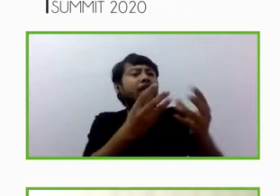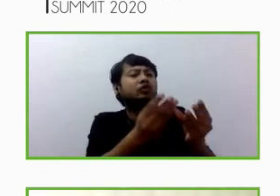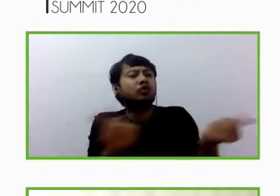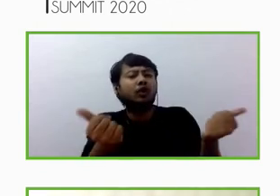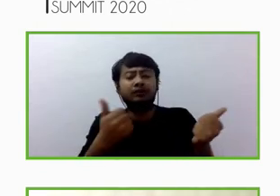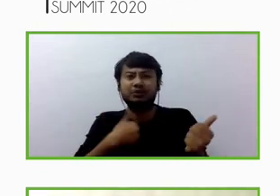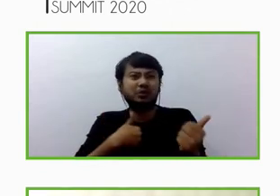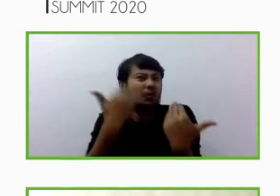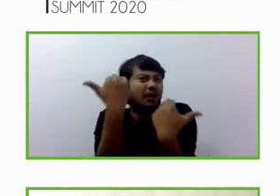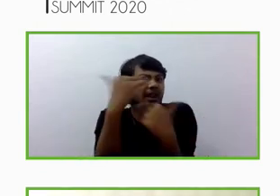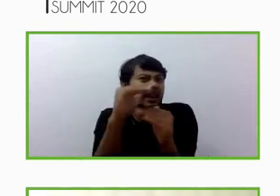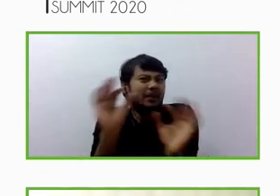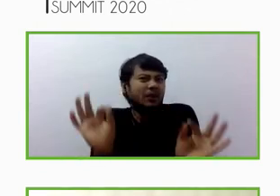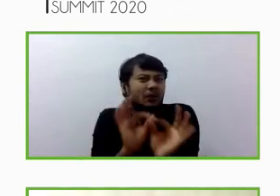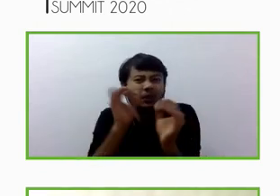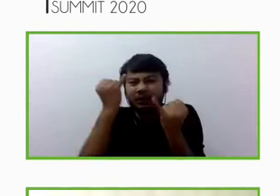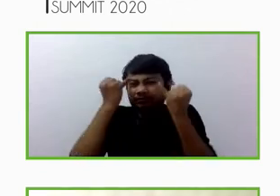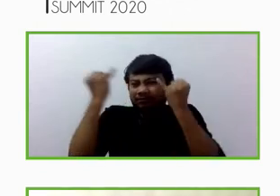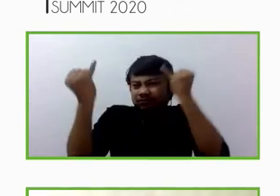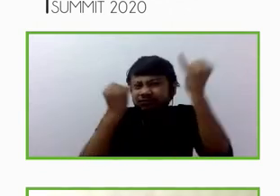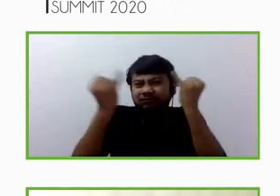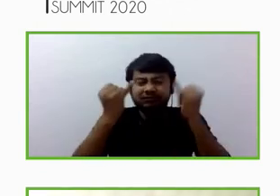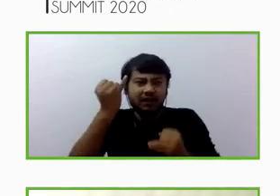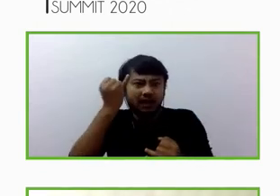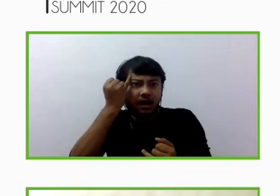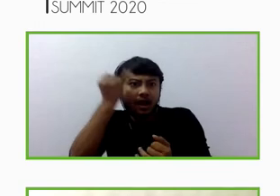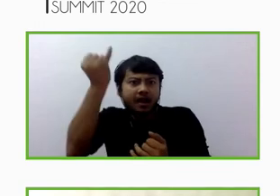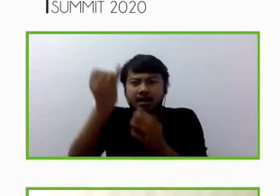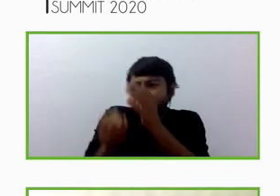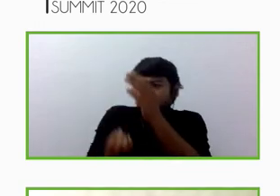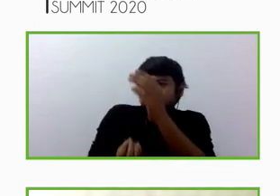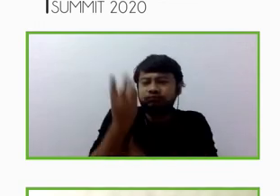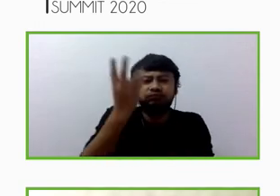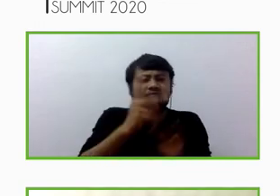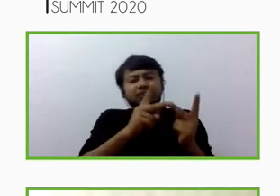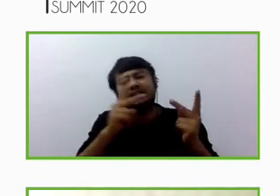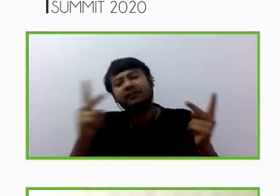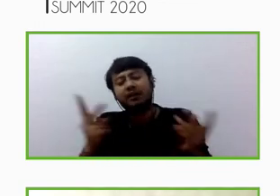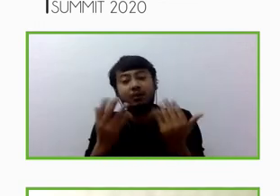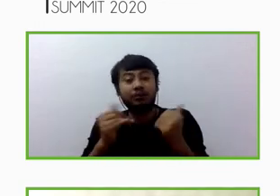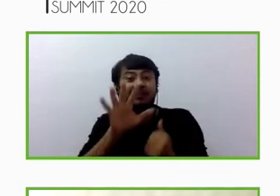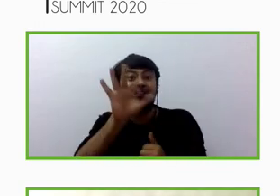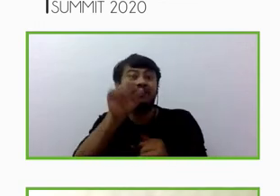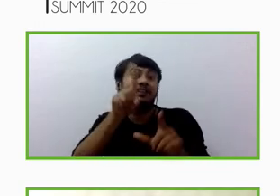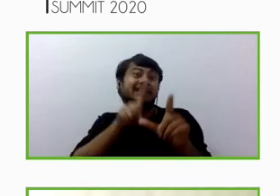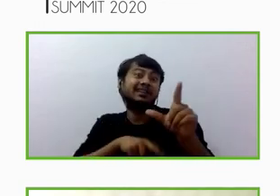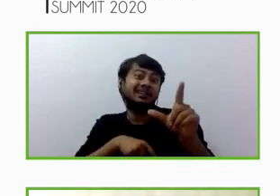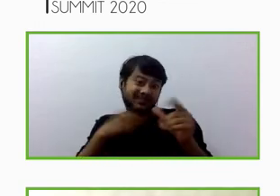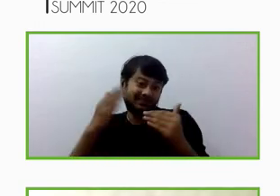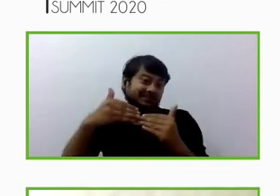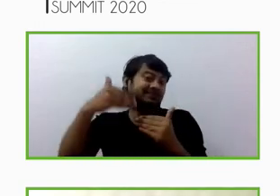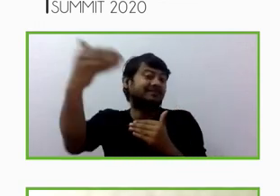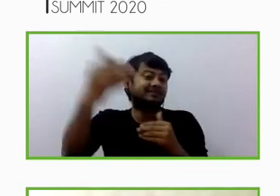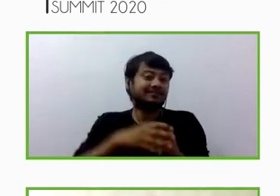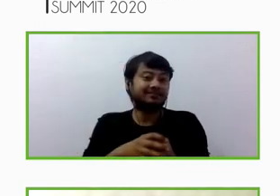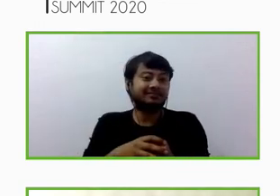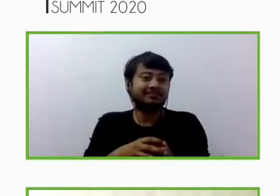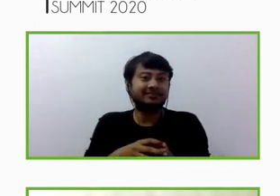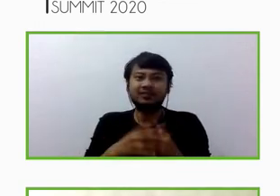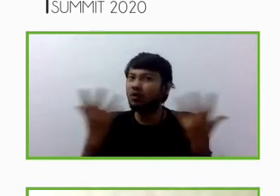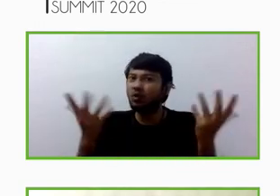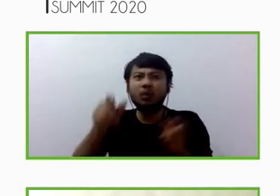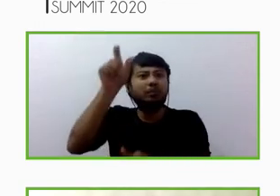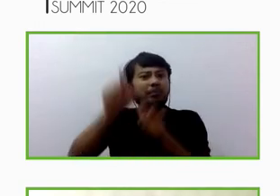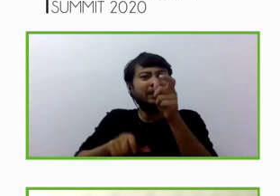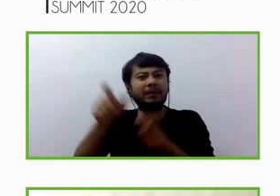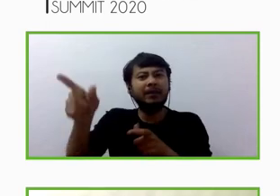for creativity and invention. And indeed, that's what we're seeing. So 50 years from now, we will still have people inventing new